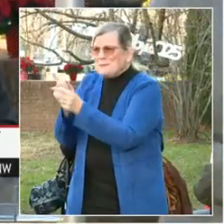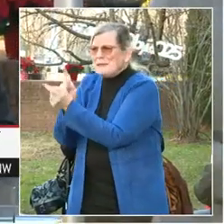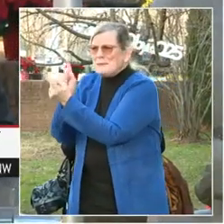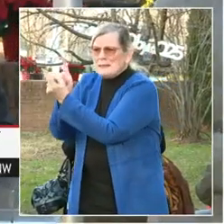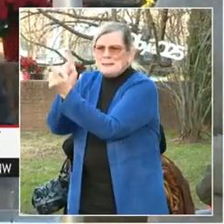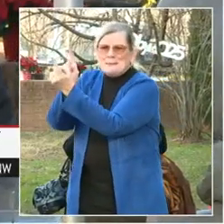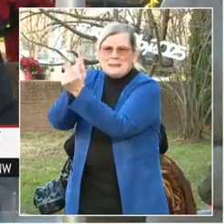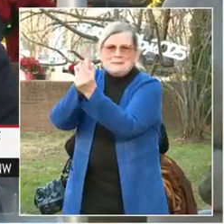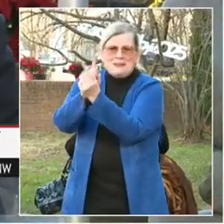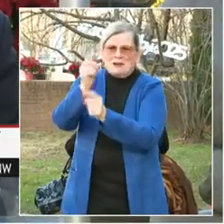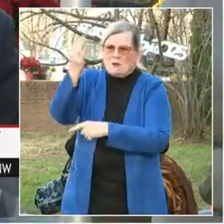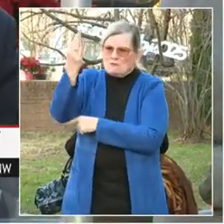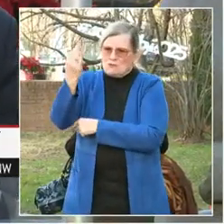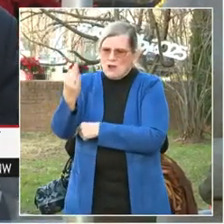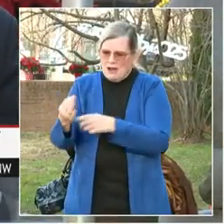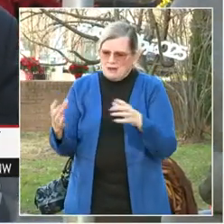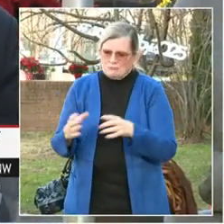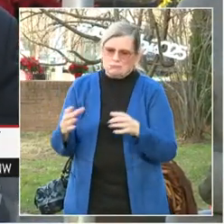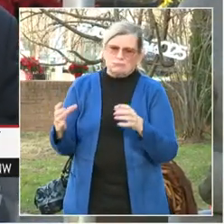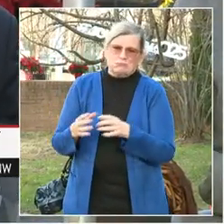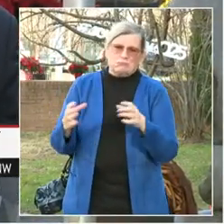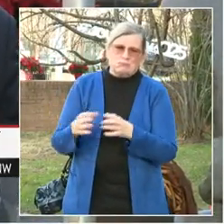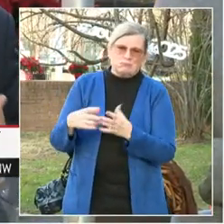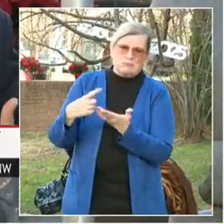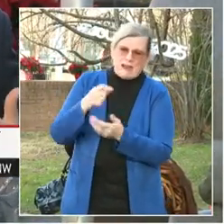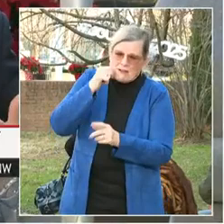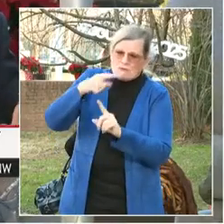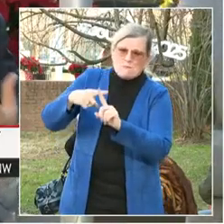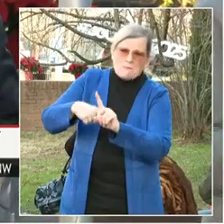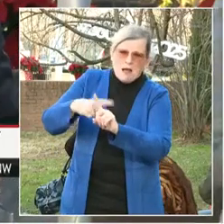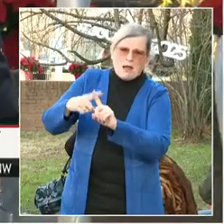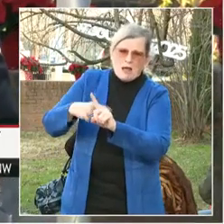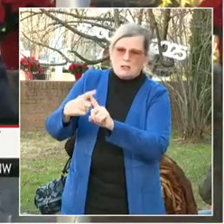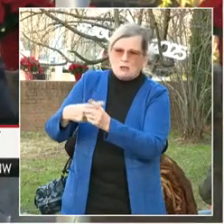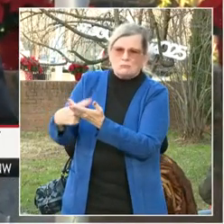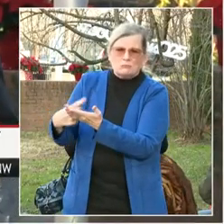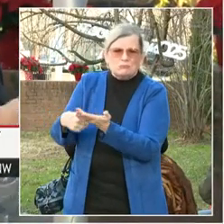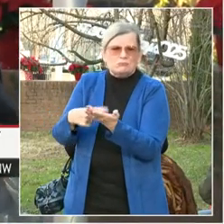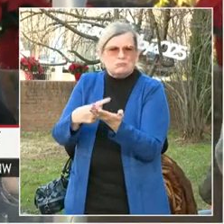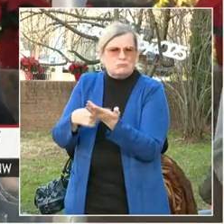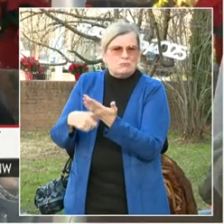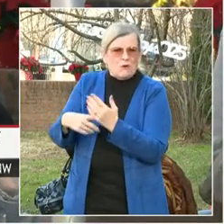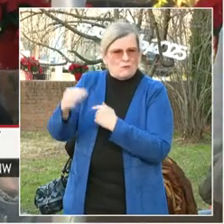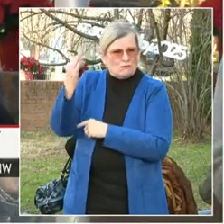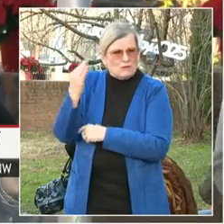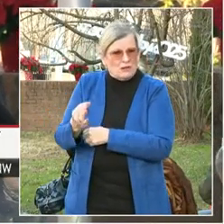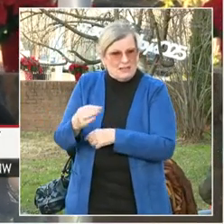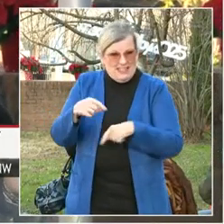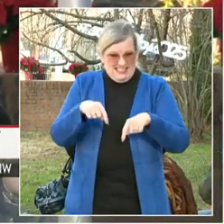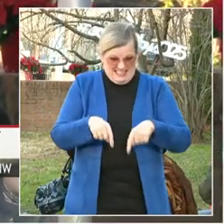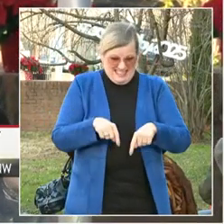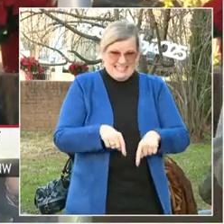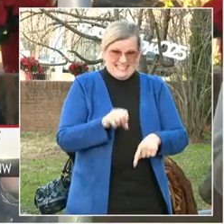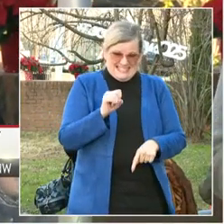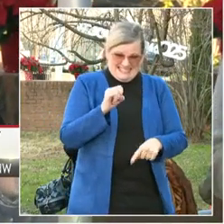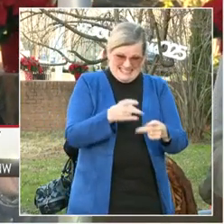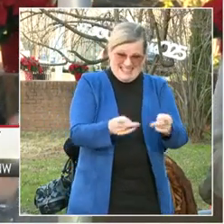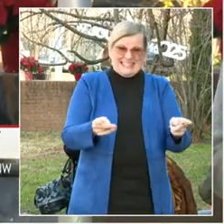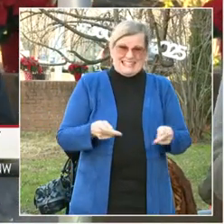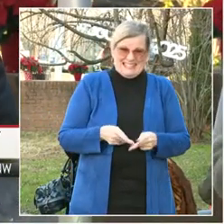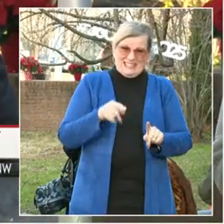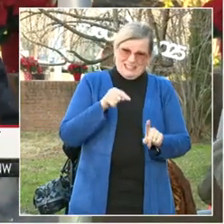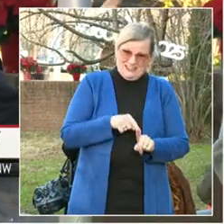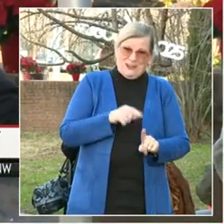Donald, I see him from the DC Housing Finance Agency. When we want to actually build on this site, we're going to go to Chris as our bank to help us get